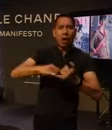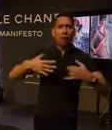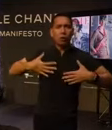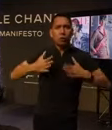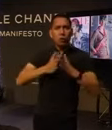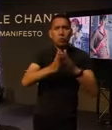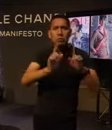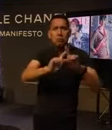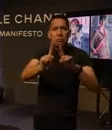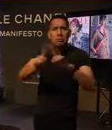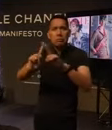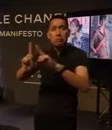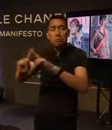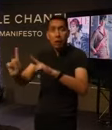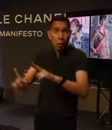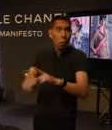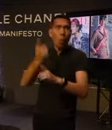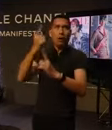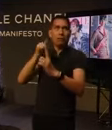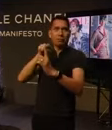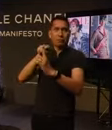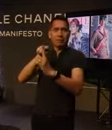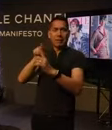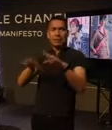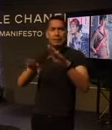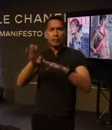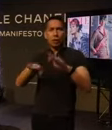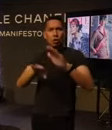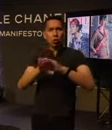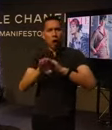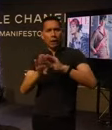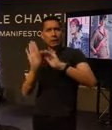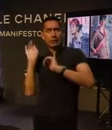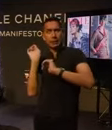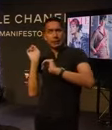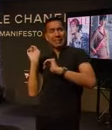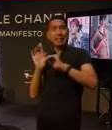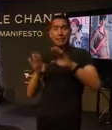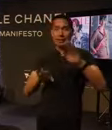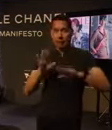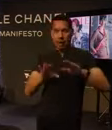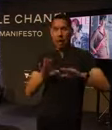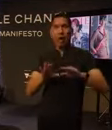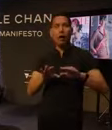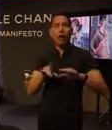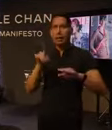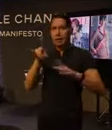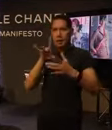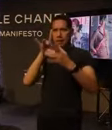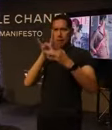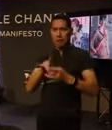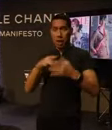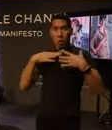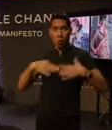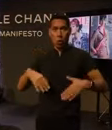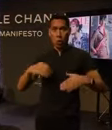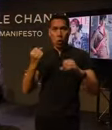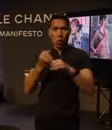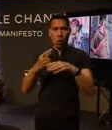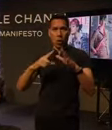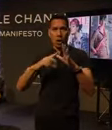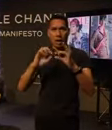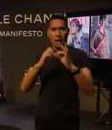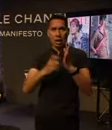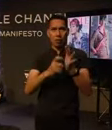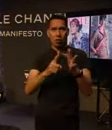And amongst them is one very similar to the one on the right of the screen, actually, that belonged to and was worn by Gabrielle Chanel